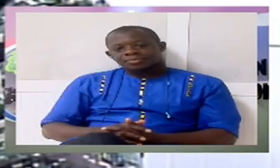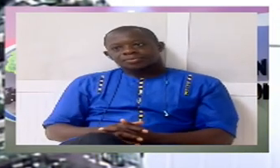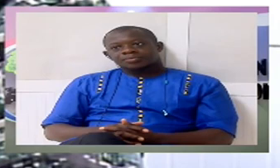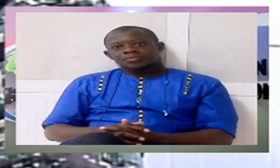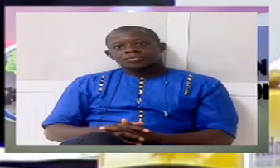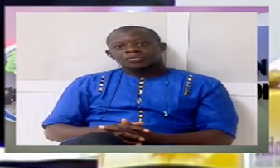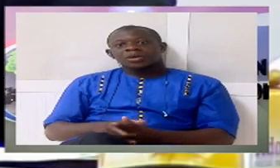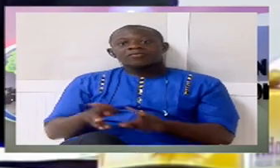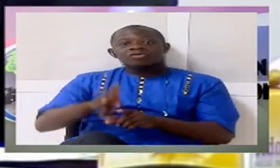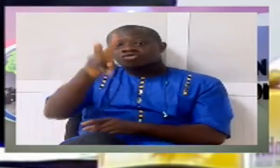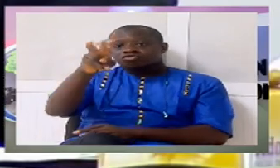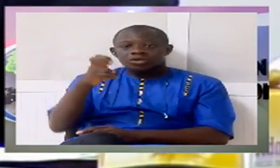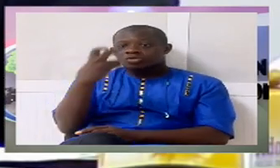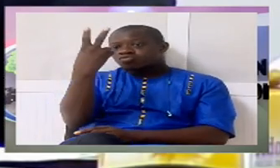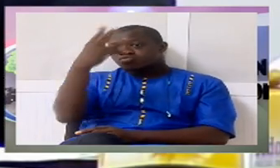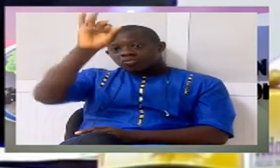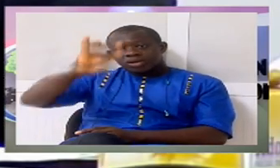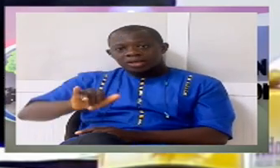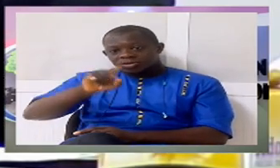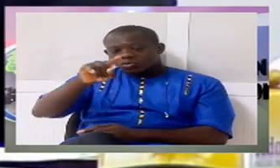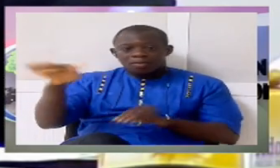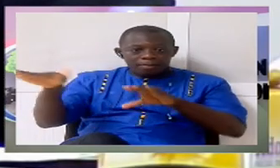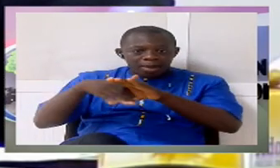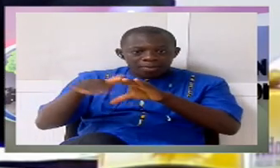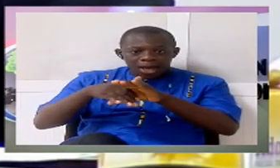that? For these 22 years that you were in this thing,